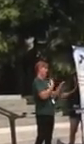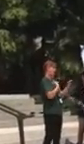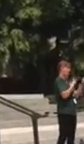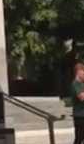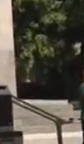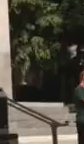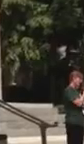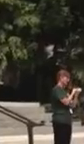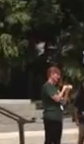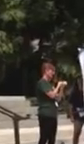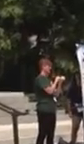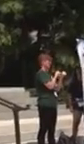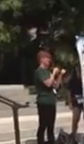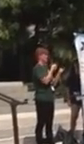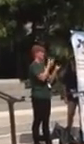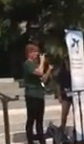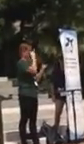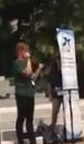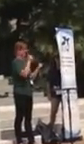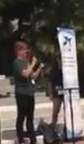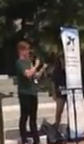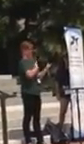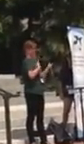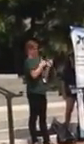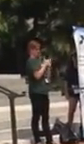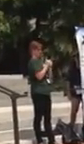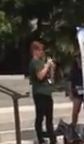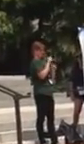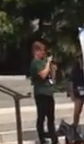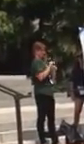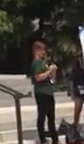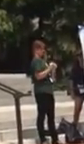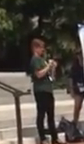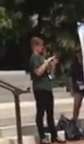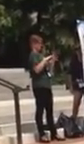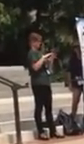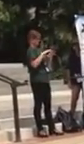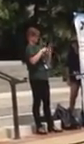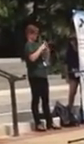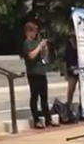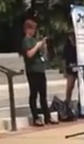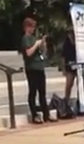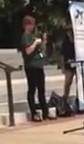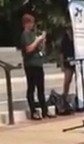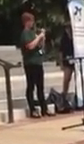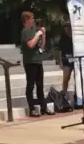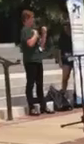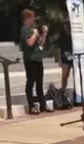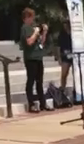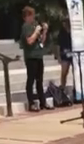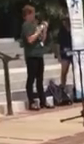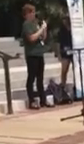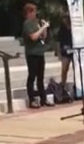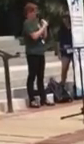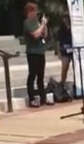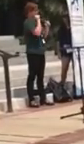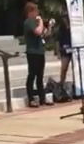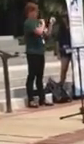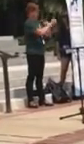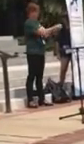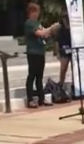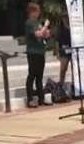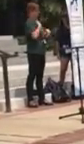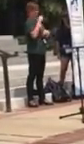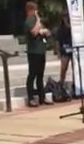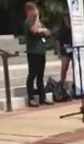along with Danny, advocated and petitioned for it to pass. I spoke